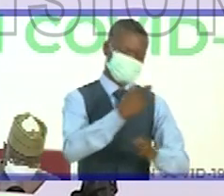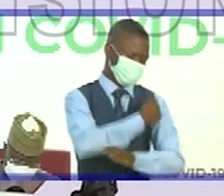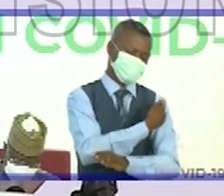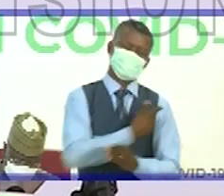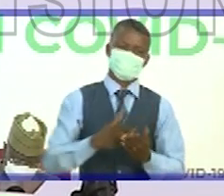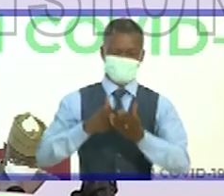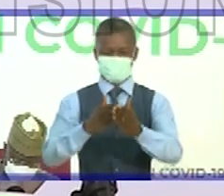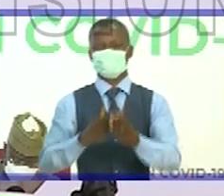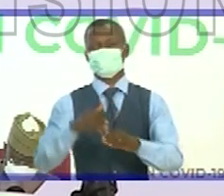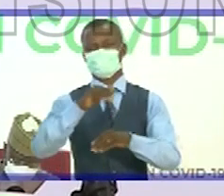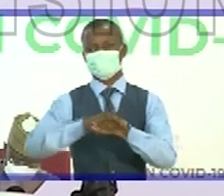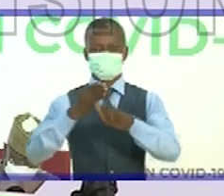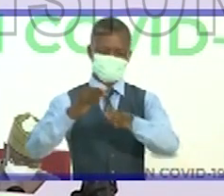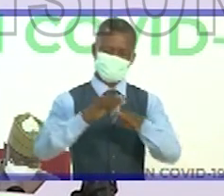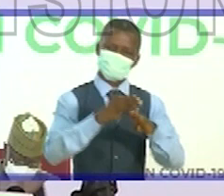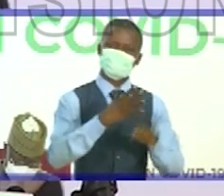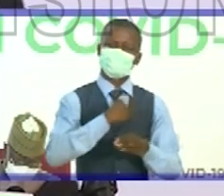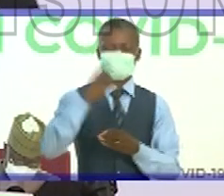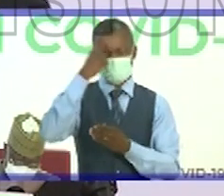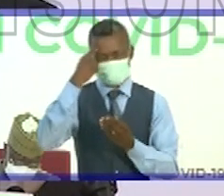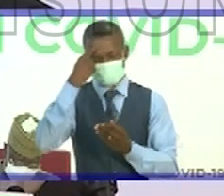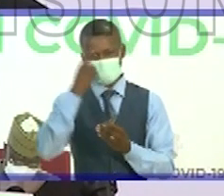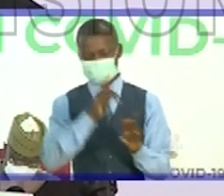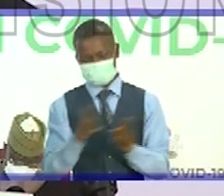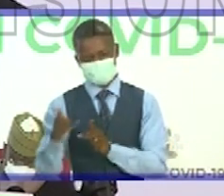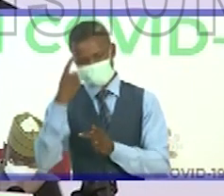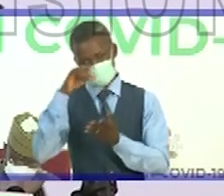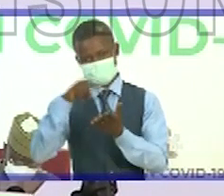the distribution and the thinking and the planning for this.